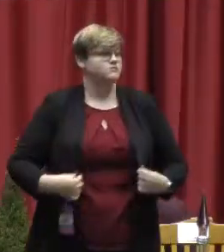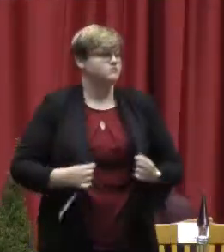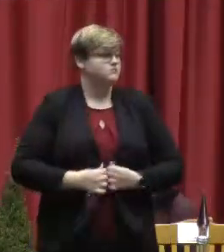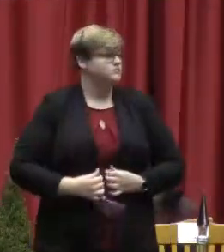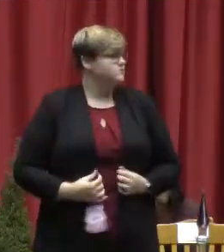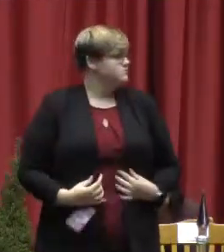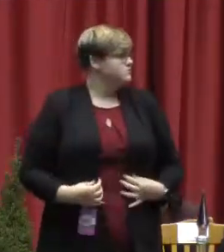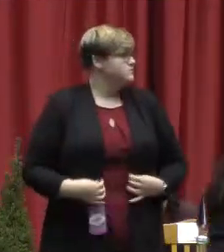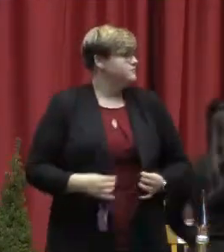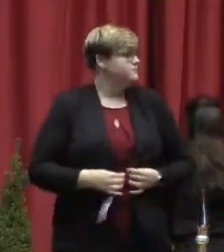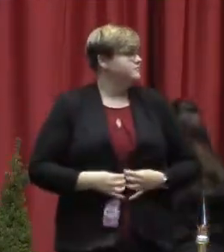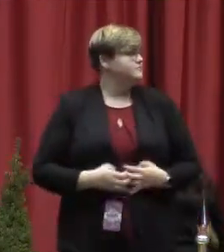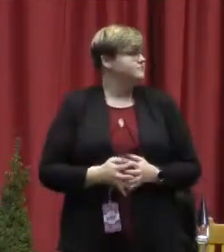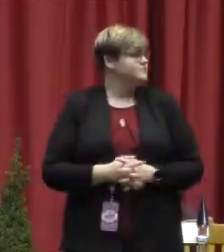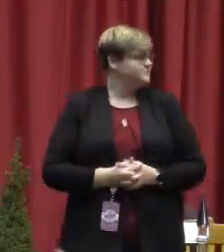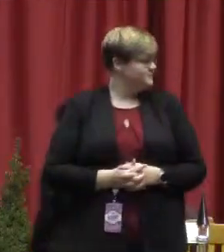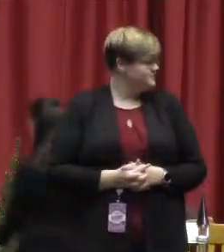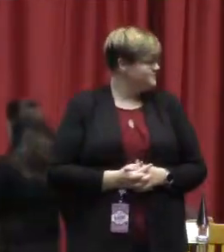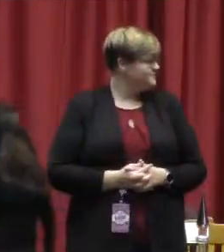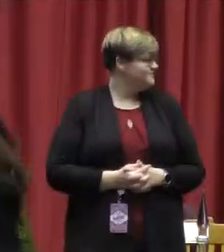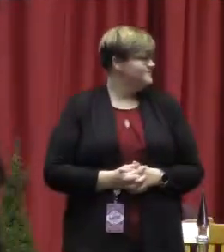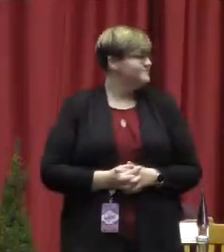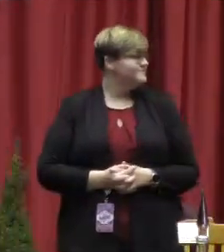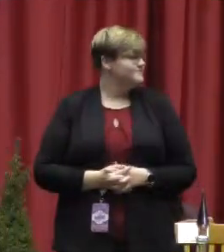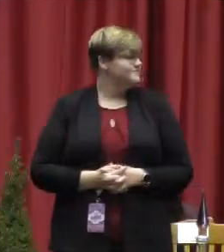Look at those shoes.